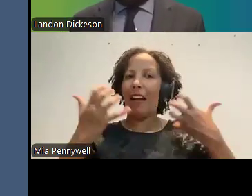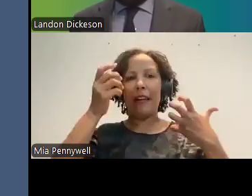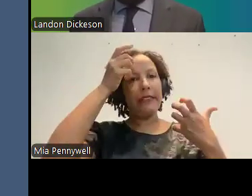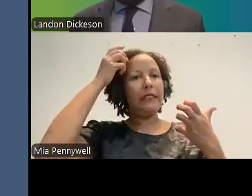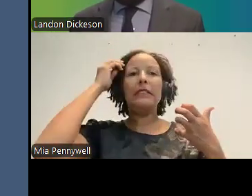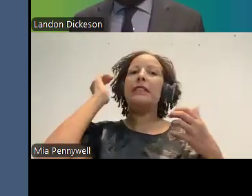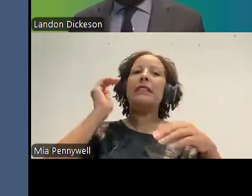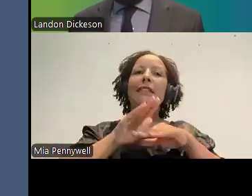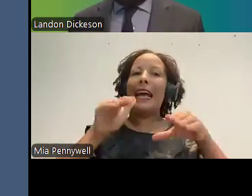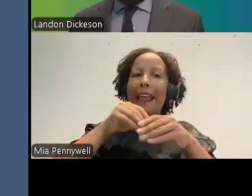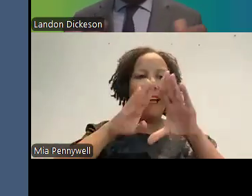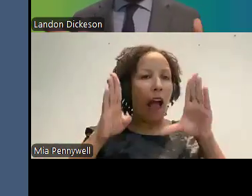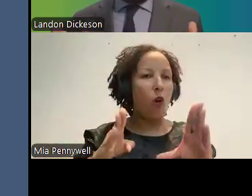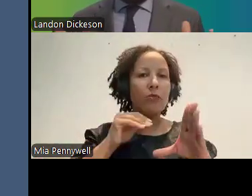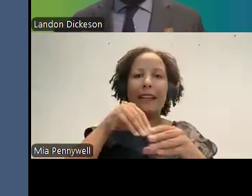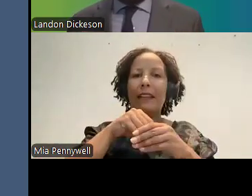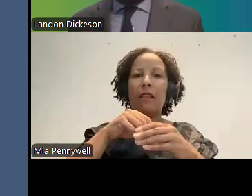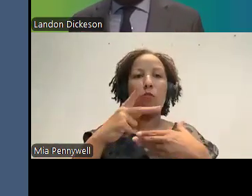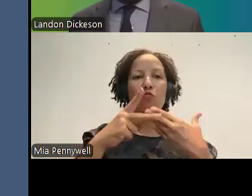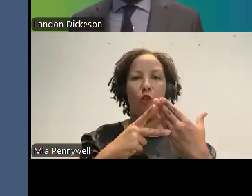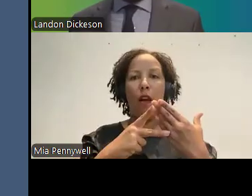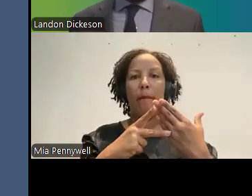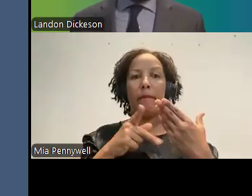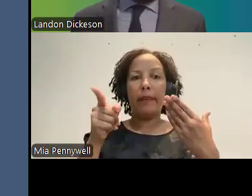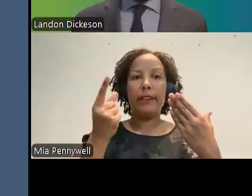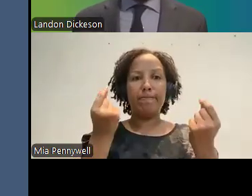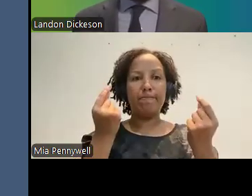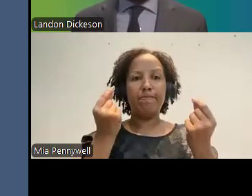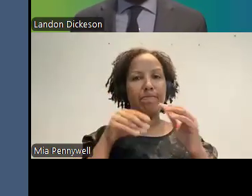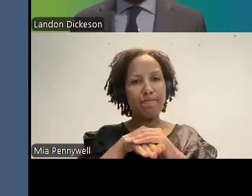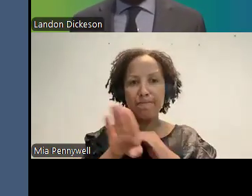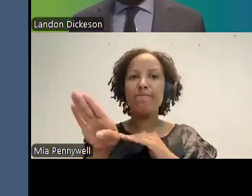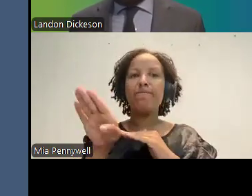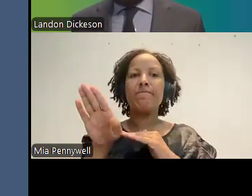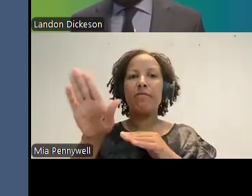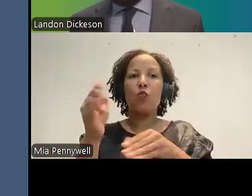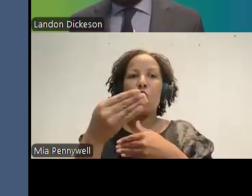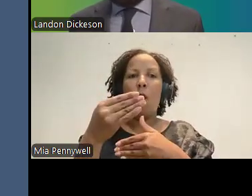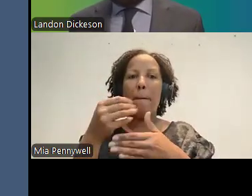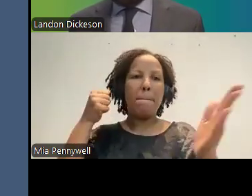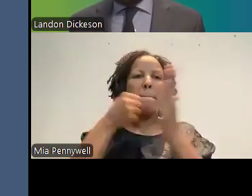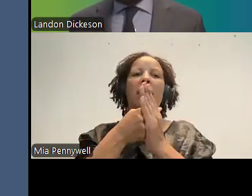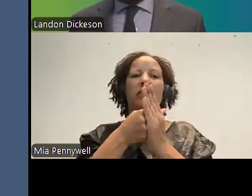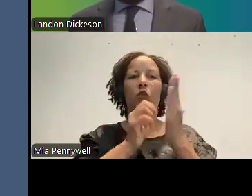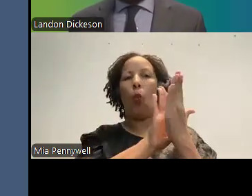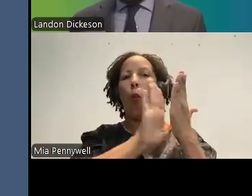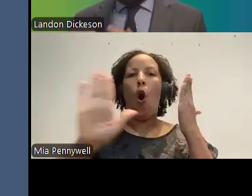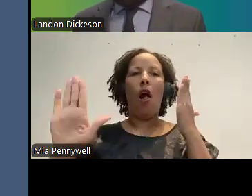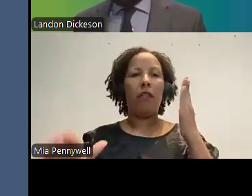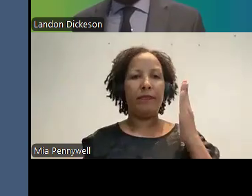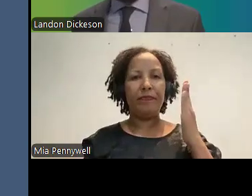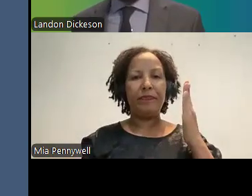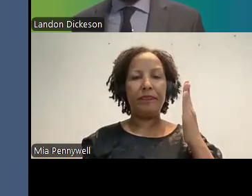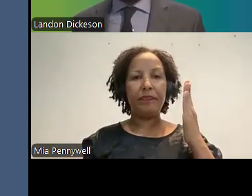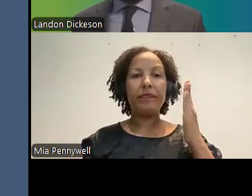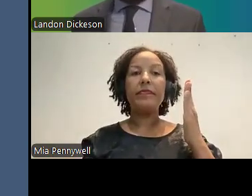And instead, which I'm good on him, he went to his room and punched a hole in the wall. Um, well, I came in to